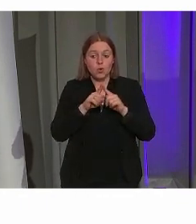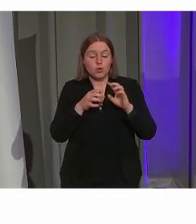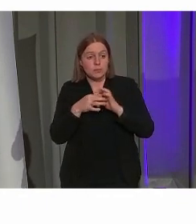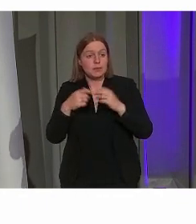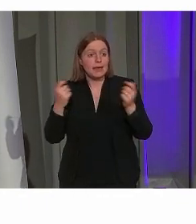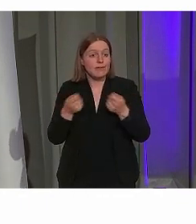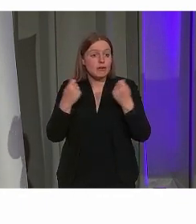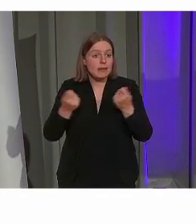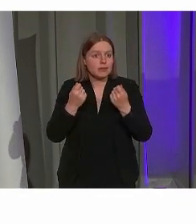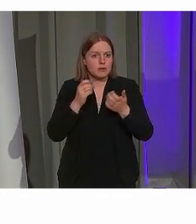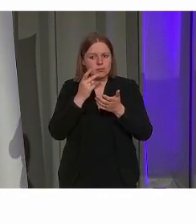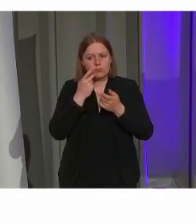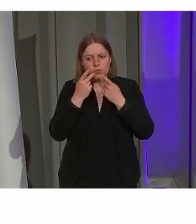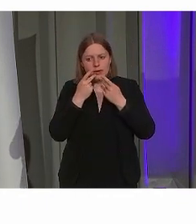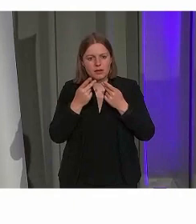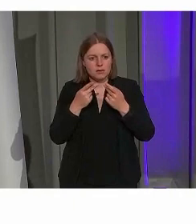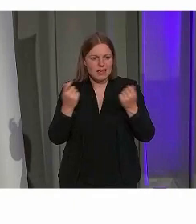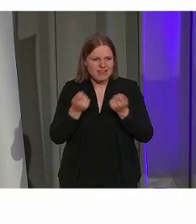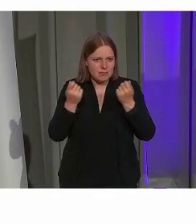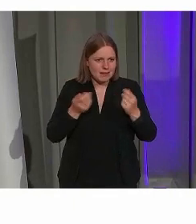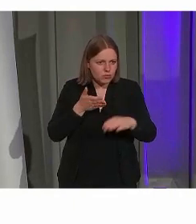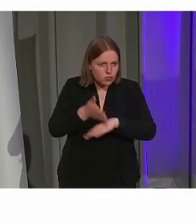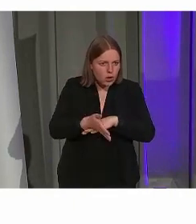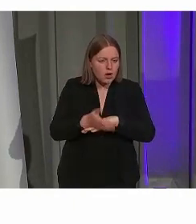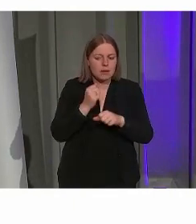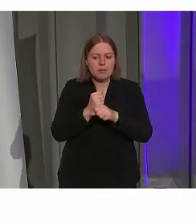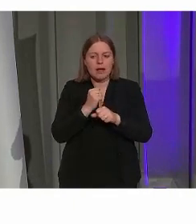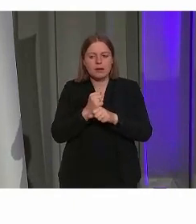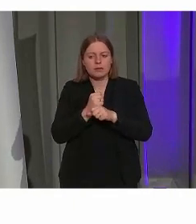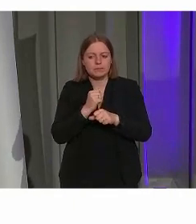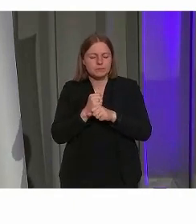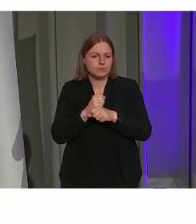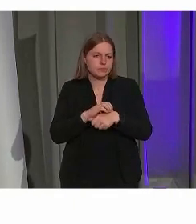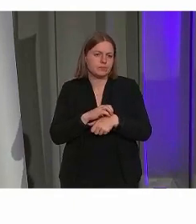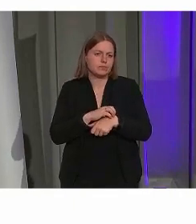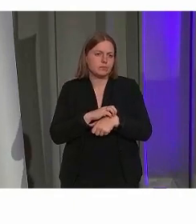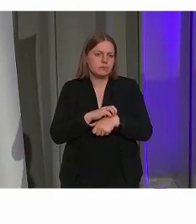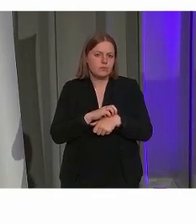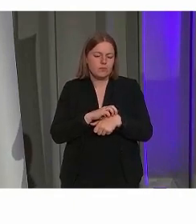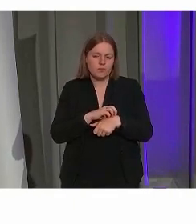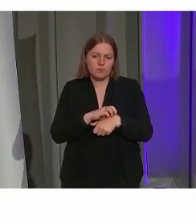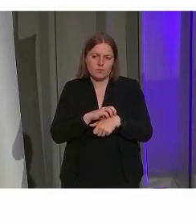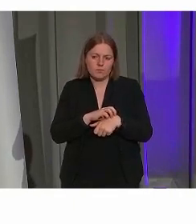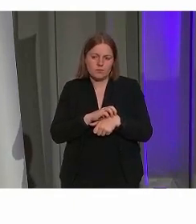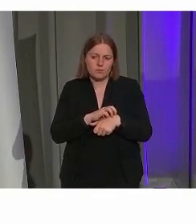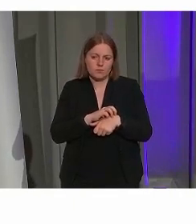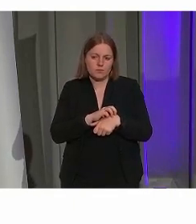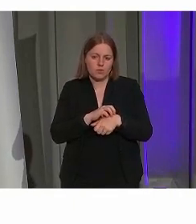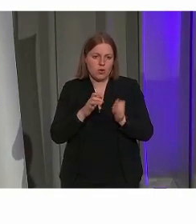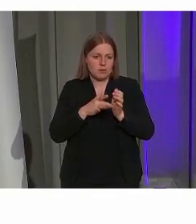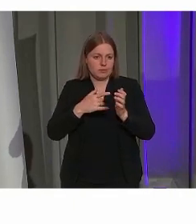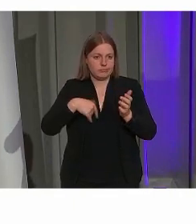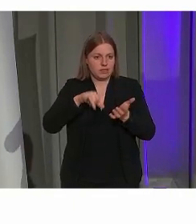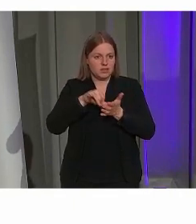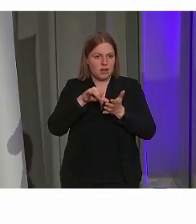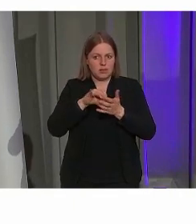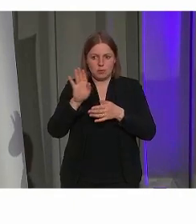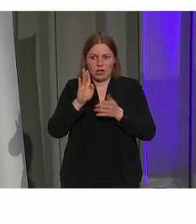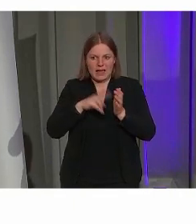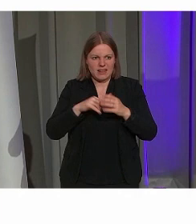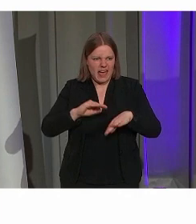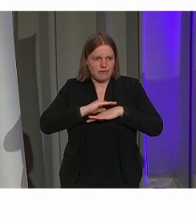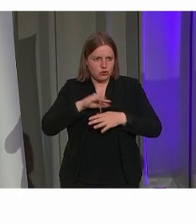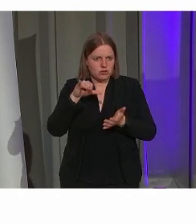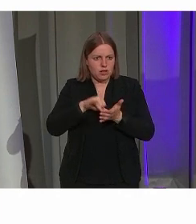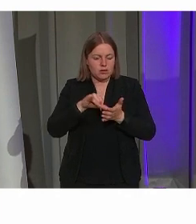Events, we talked about this as well. Making events accessible is also important within the